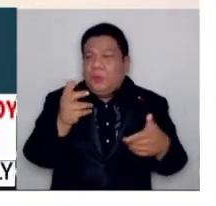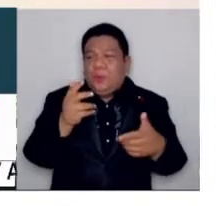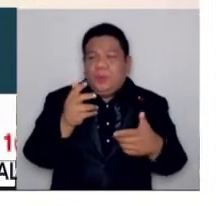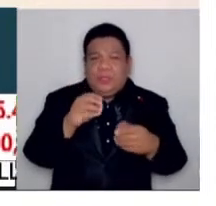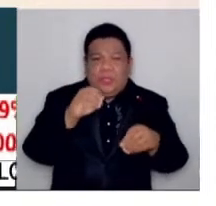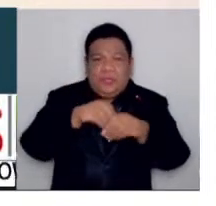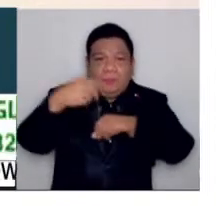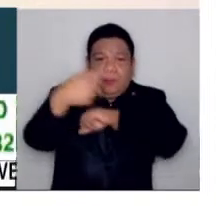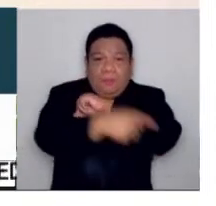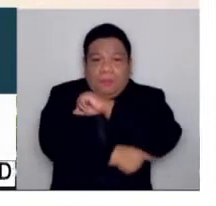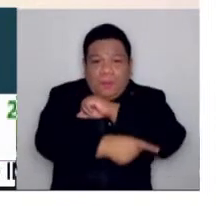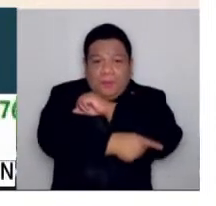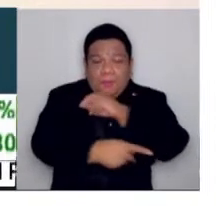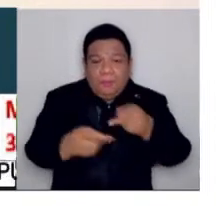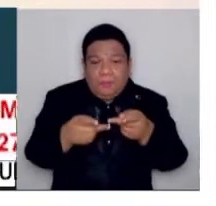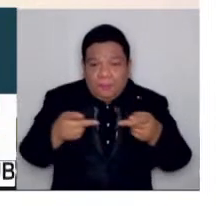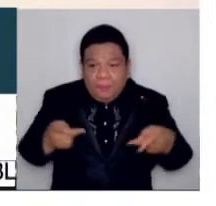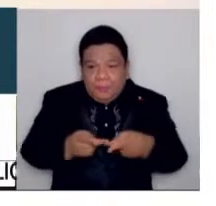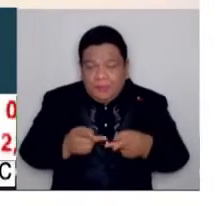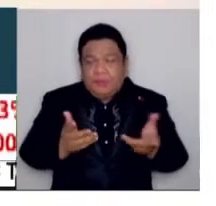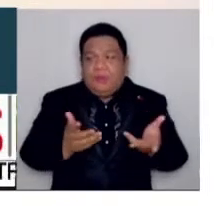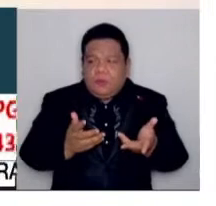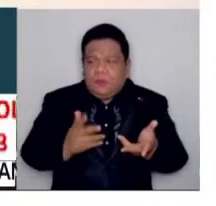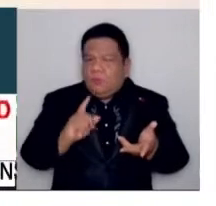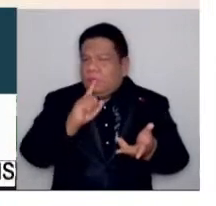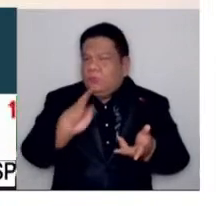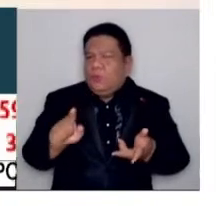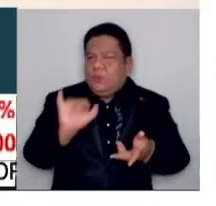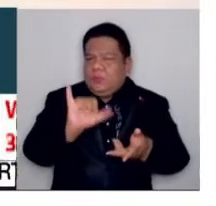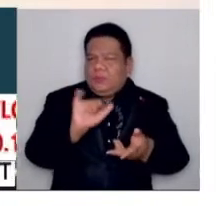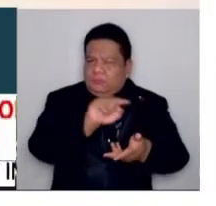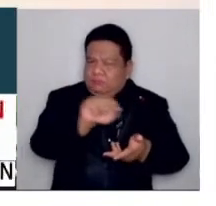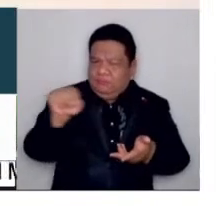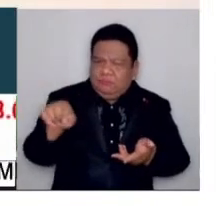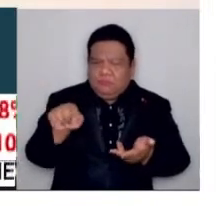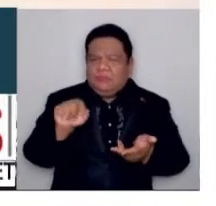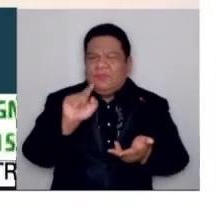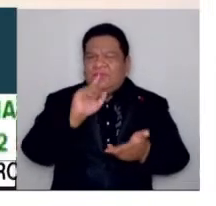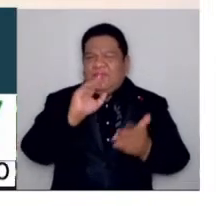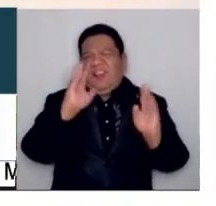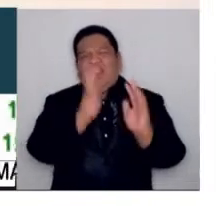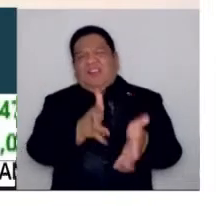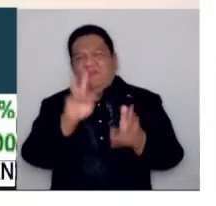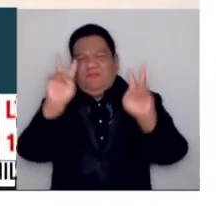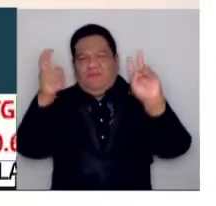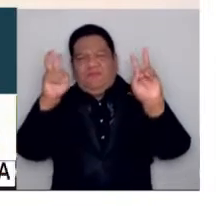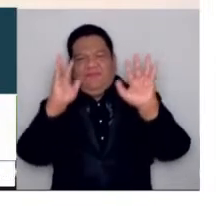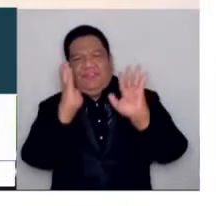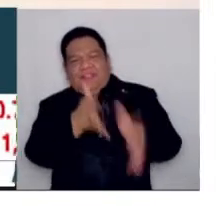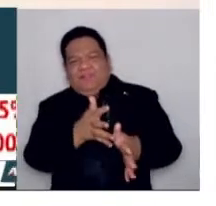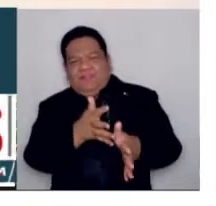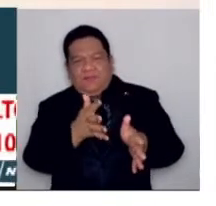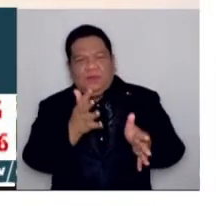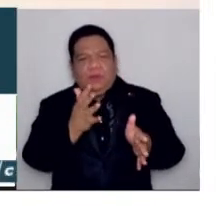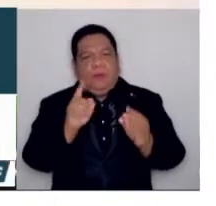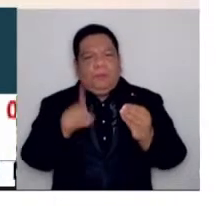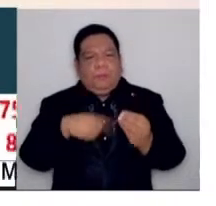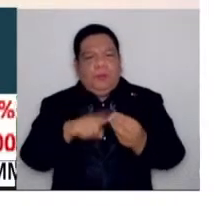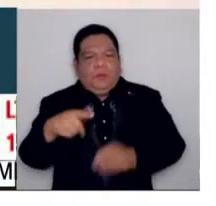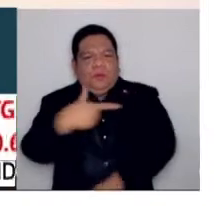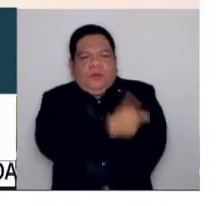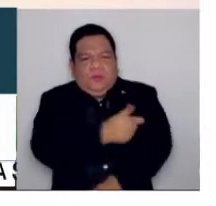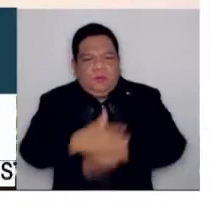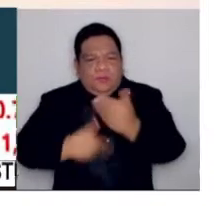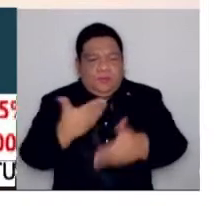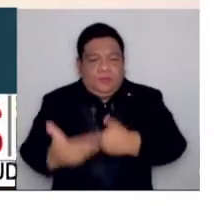rural areas in the provinces. They are the ones who are being left behind, no, in this vaccination campaign. And